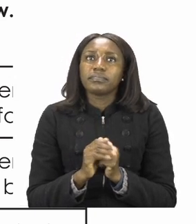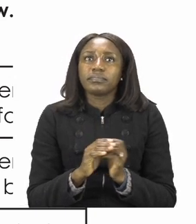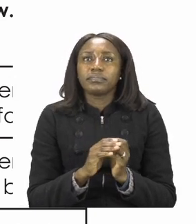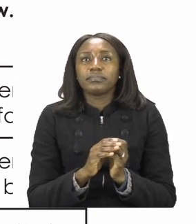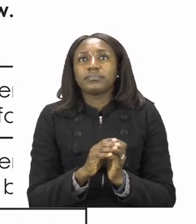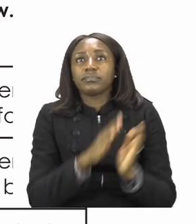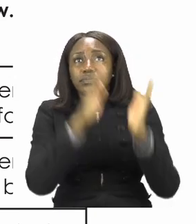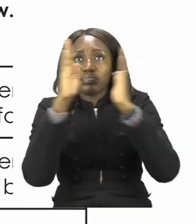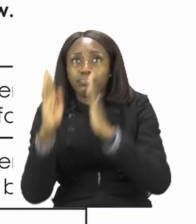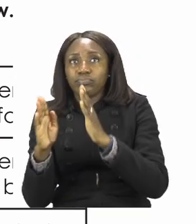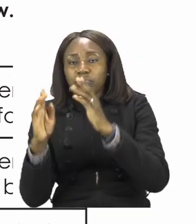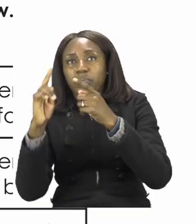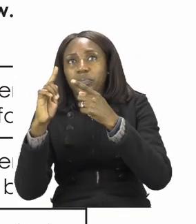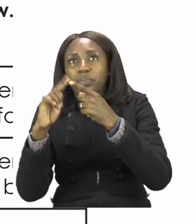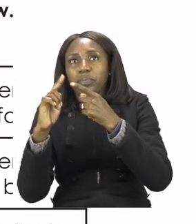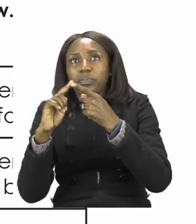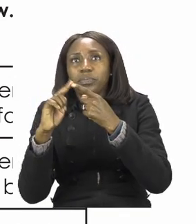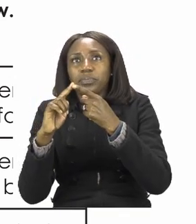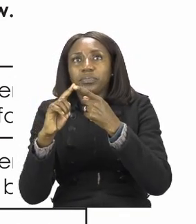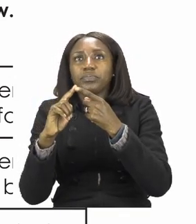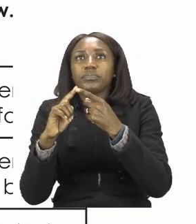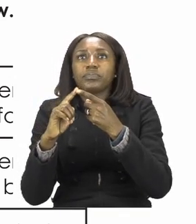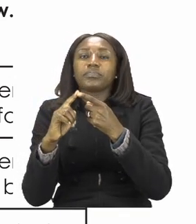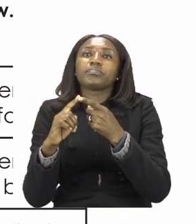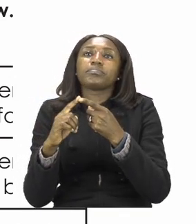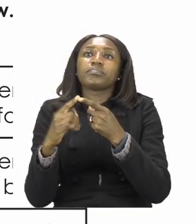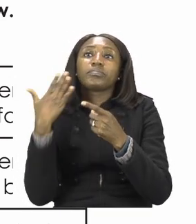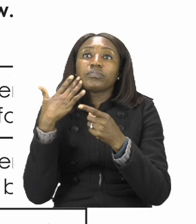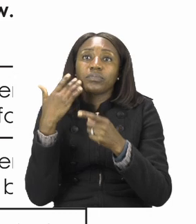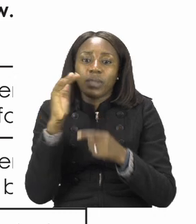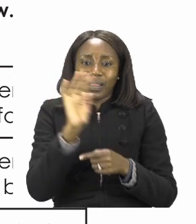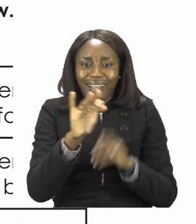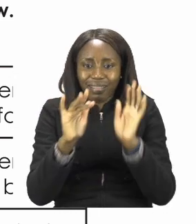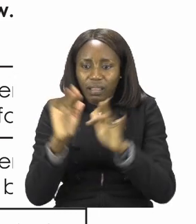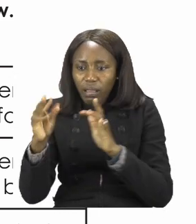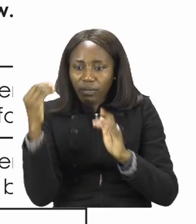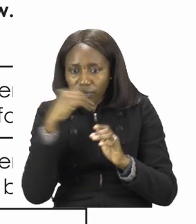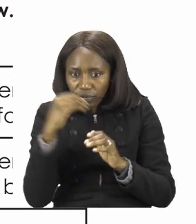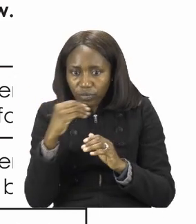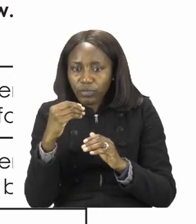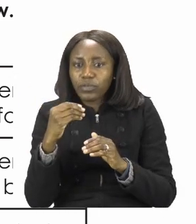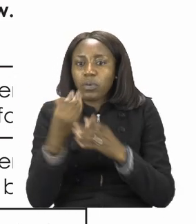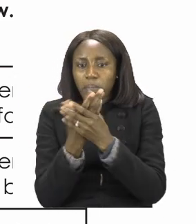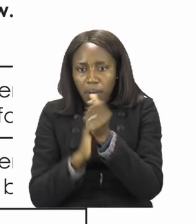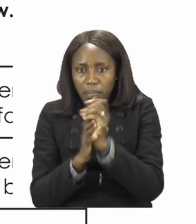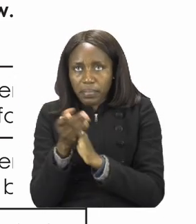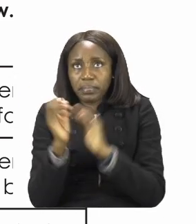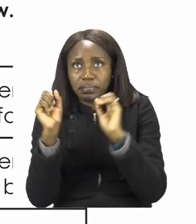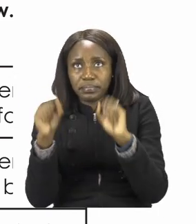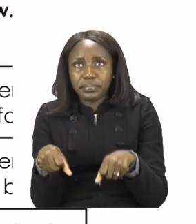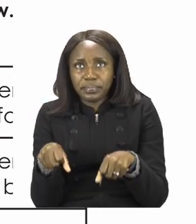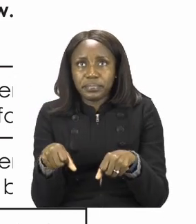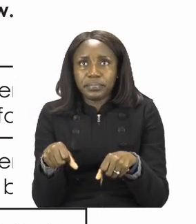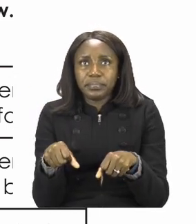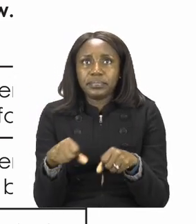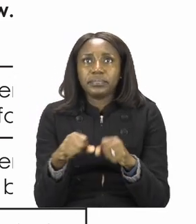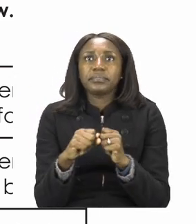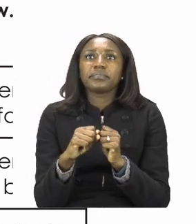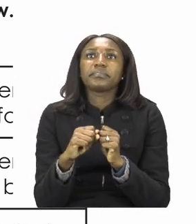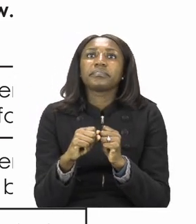Wash your hands after you have touched raw food.